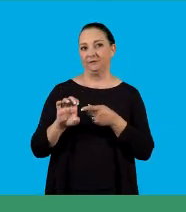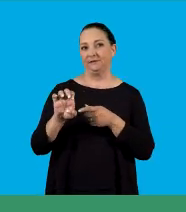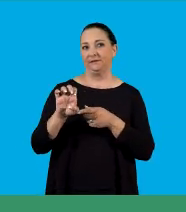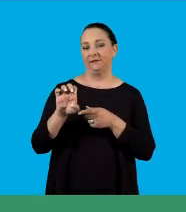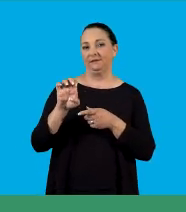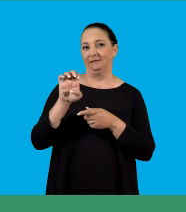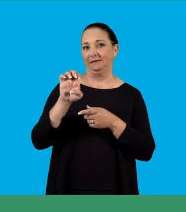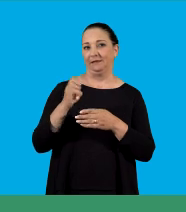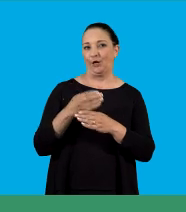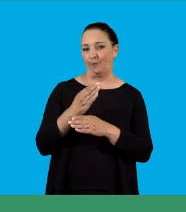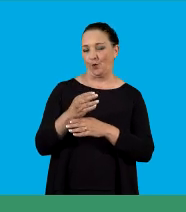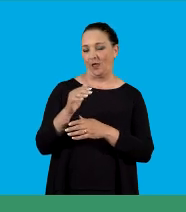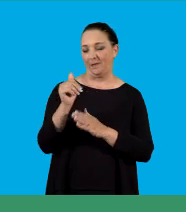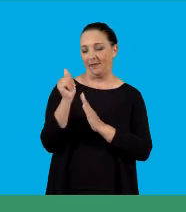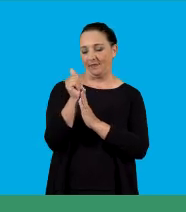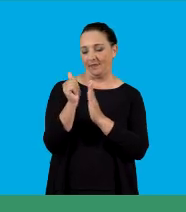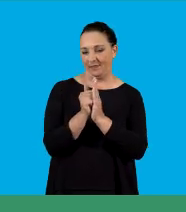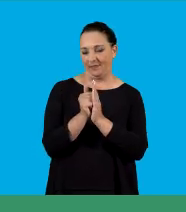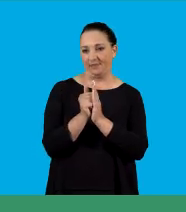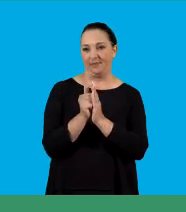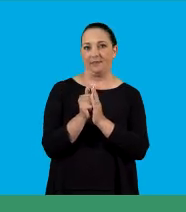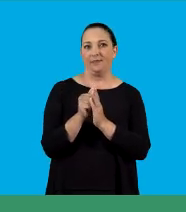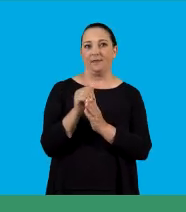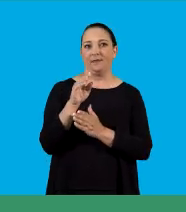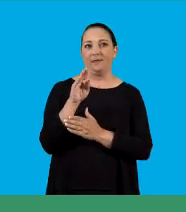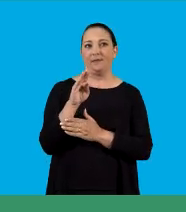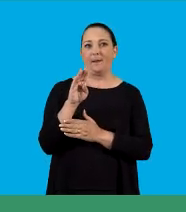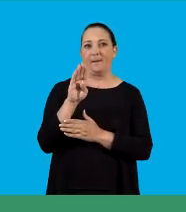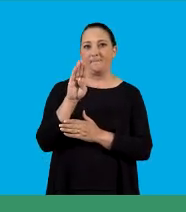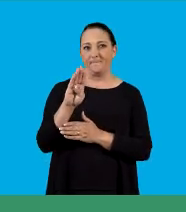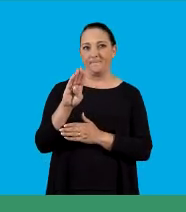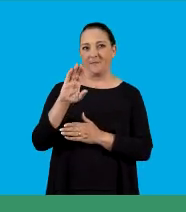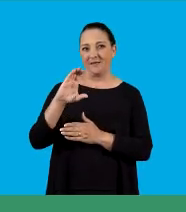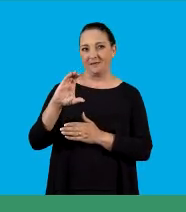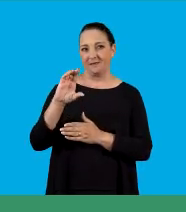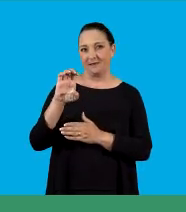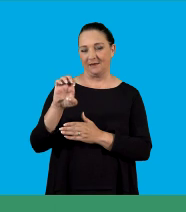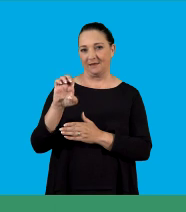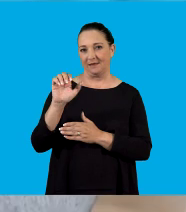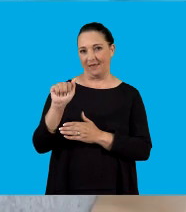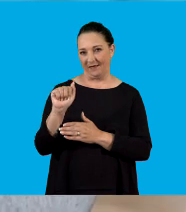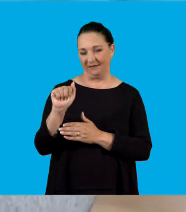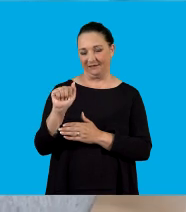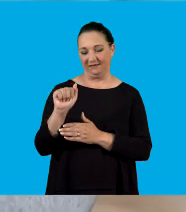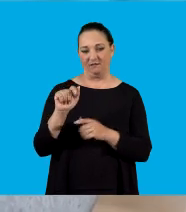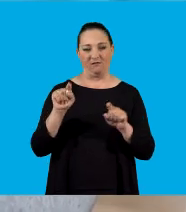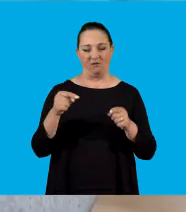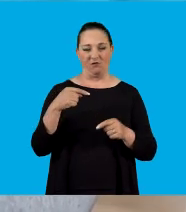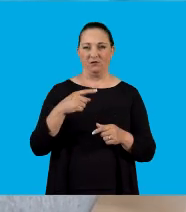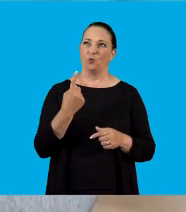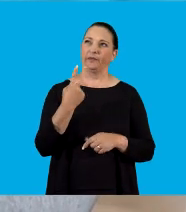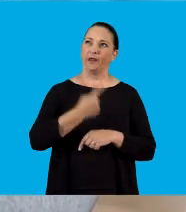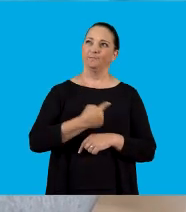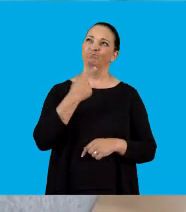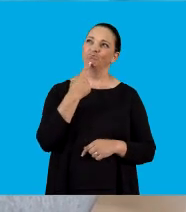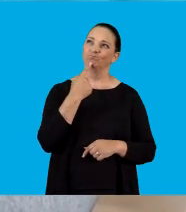Employment Act. So what is the link between the two? Remember, you don't just wake up in the morning and decide to pay salaries